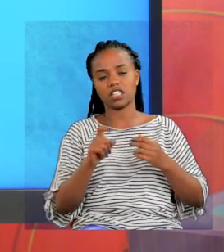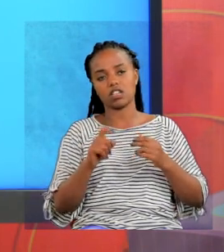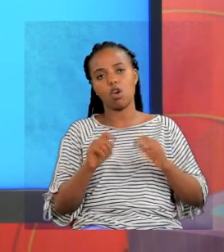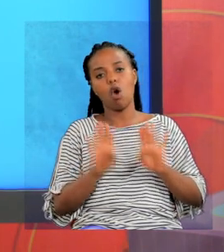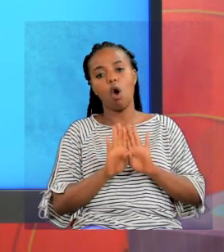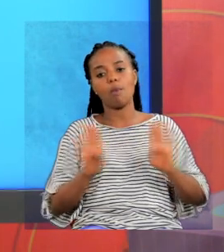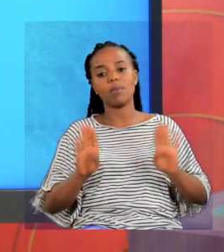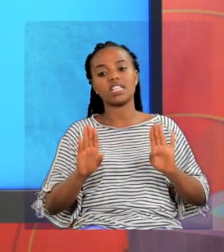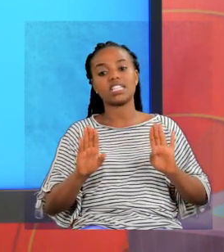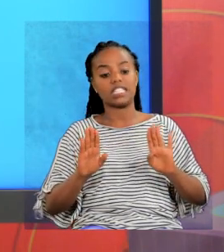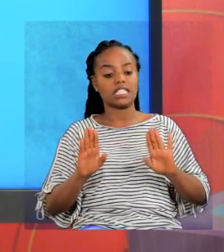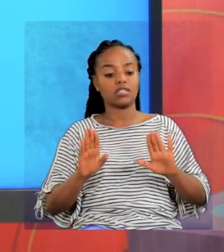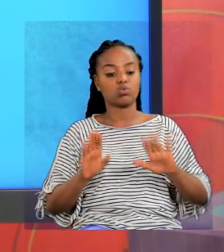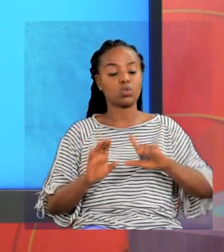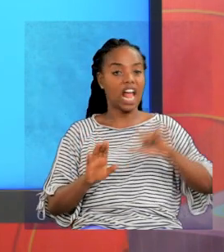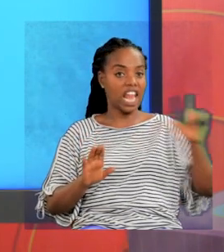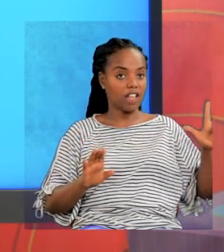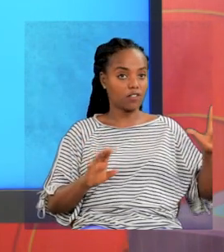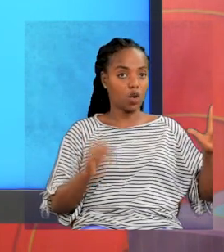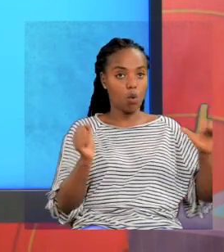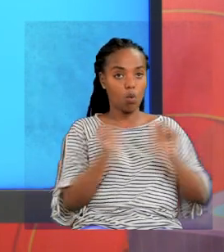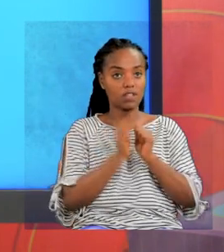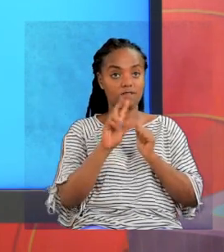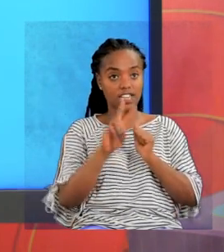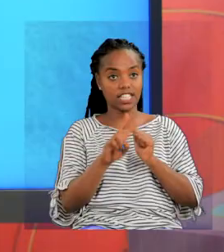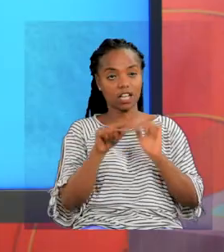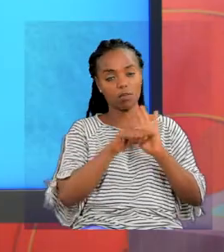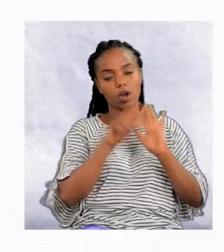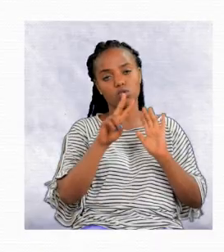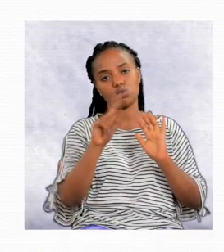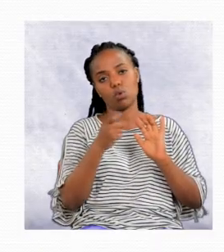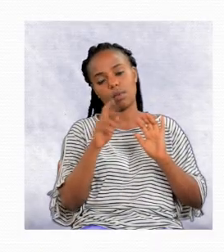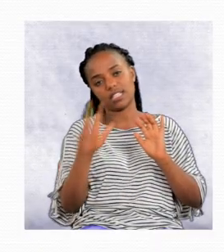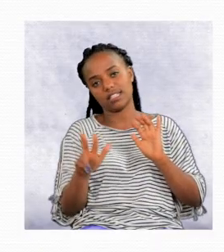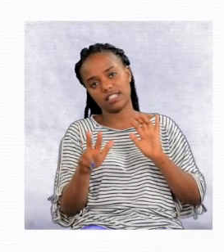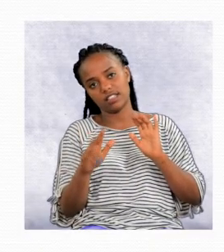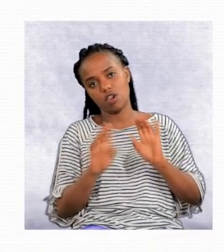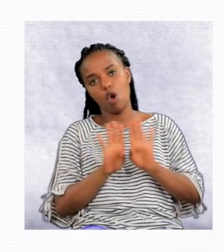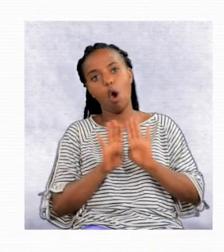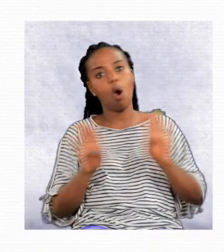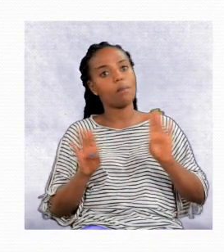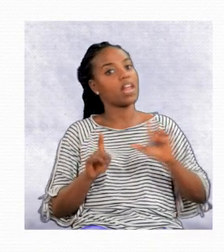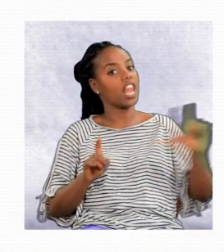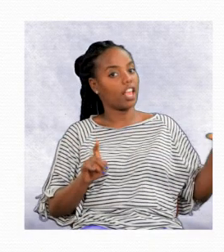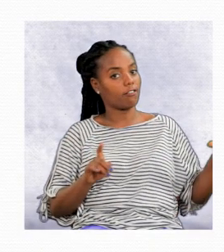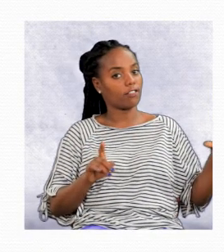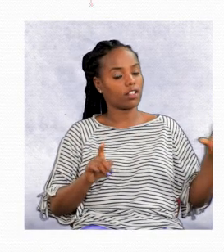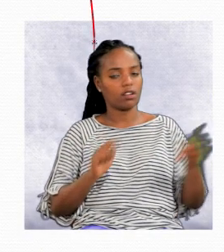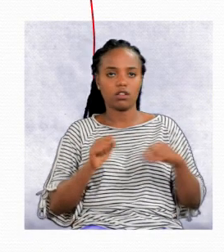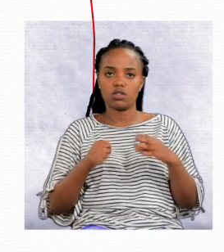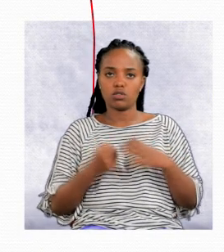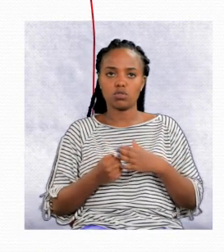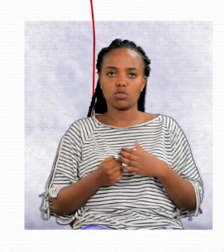left with the vertex minus 2 comma 3. So you have this one.